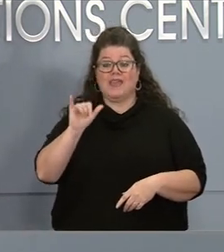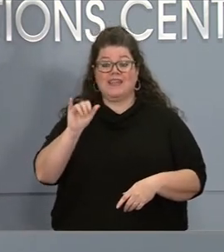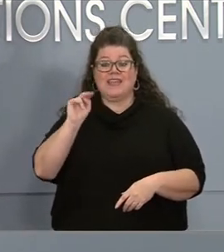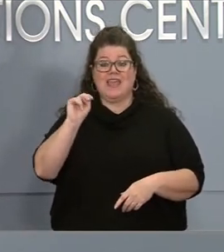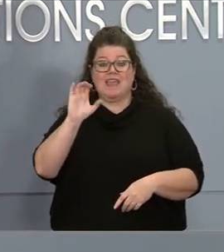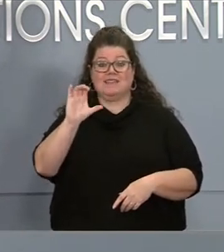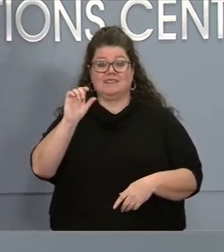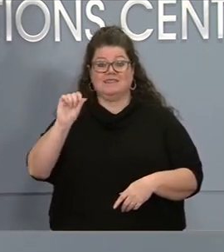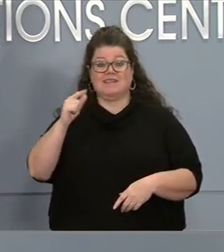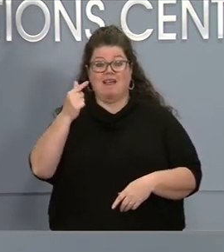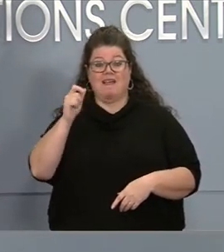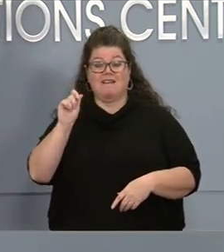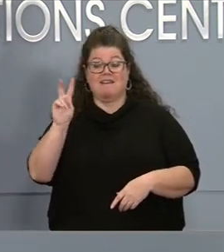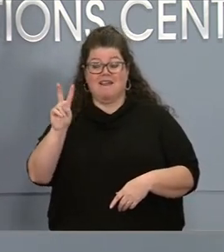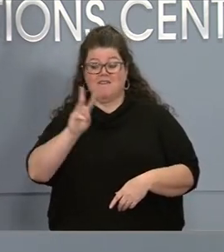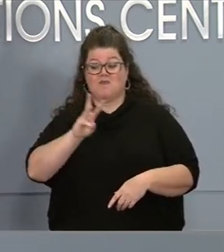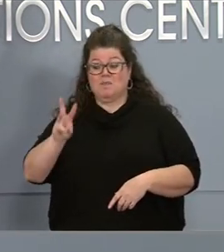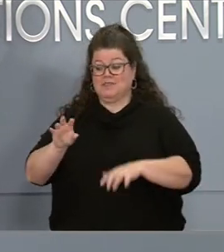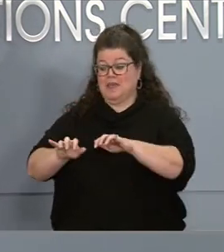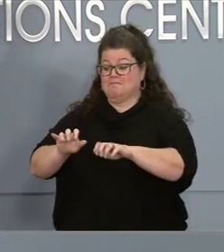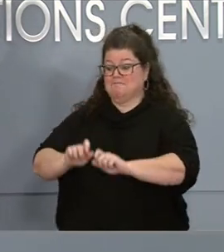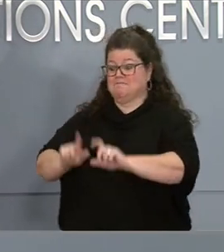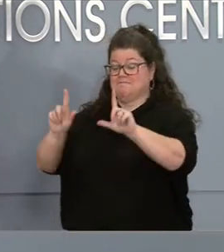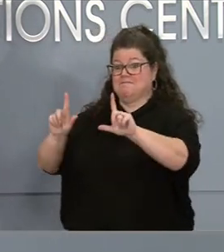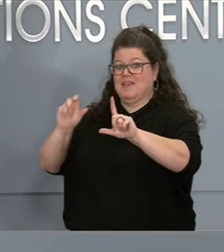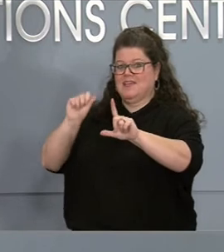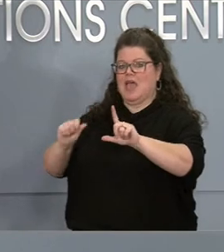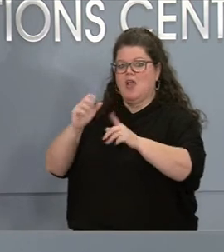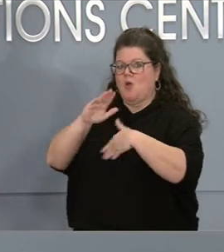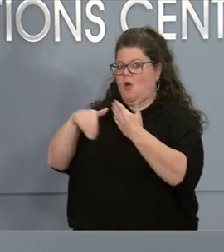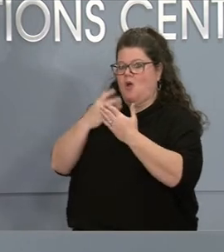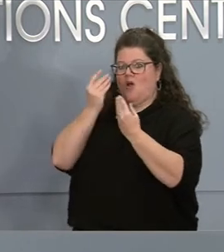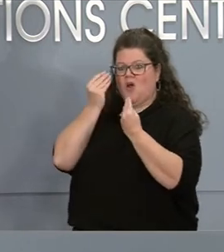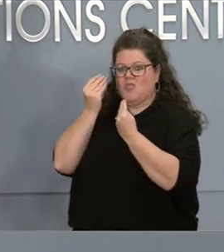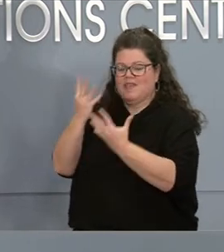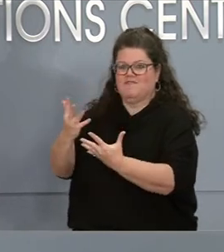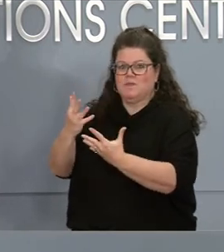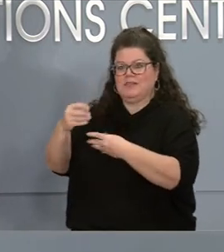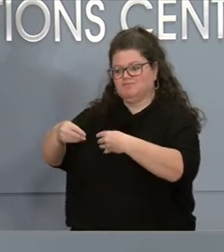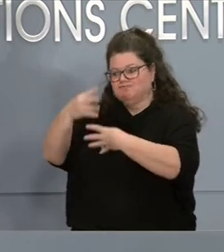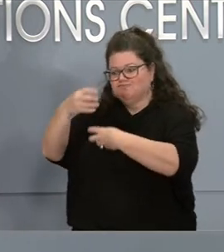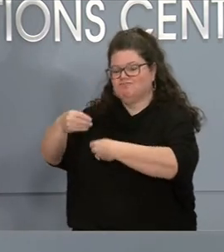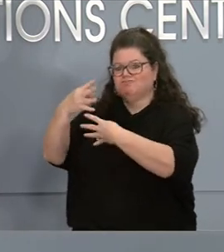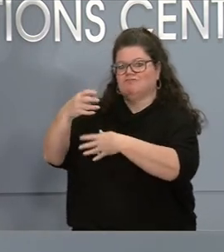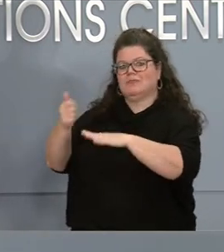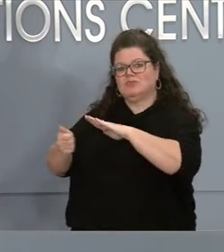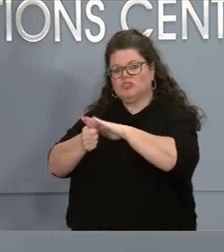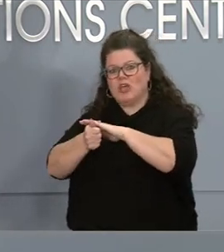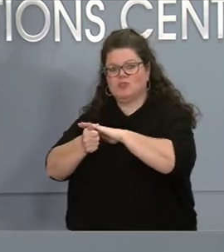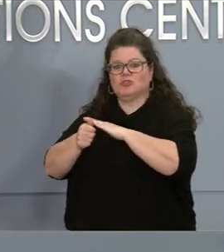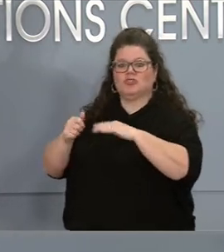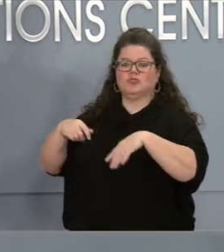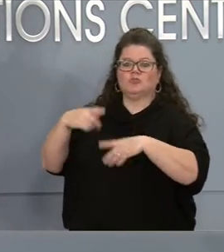latest information on power outages, shelters that are open, and more. That's readync.gov. Thank